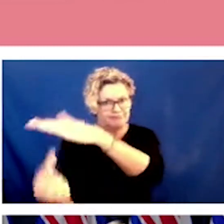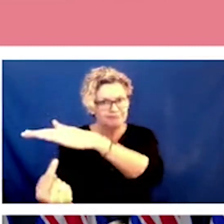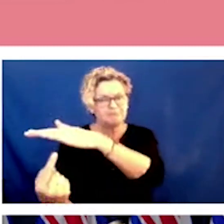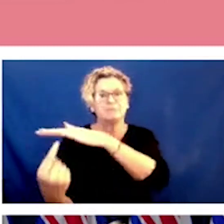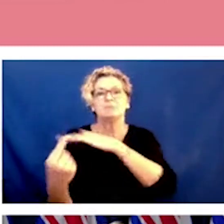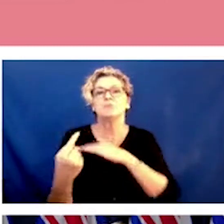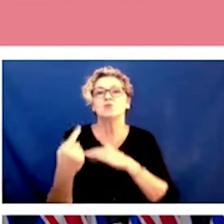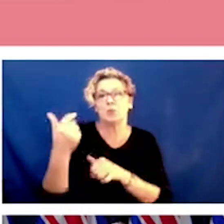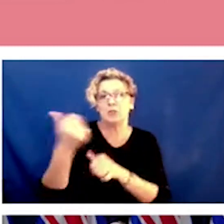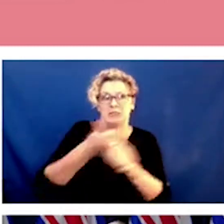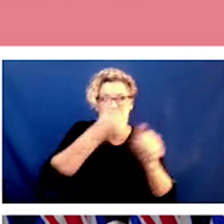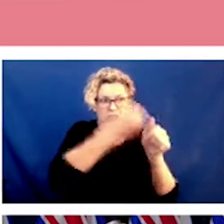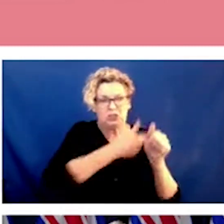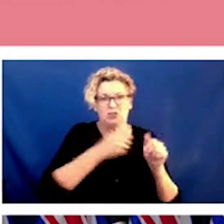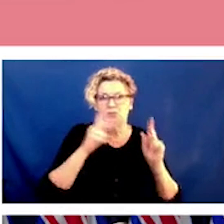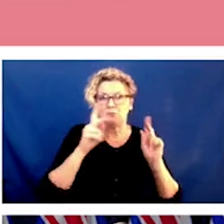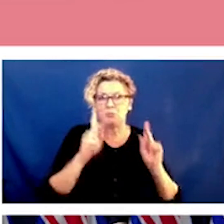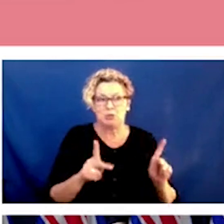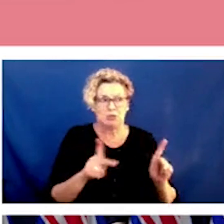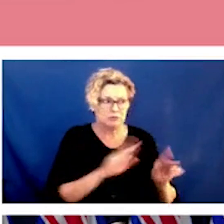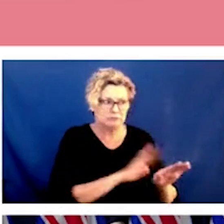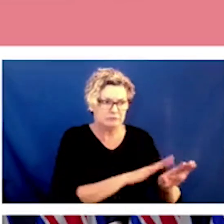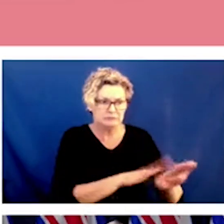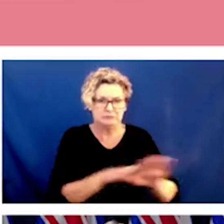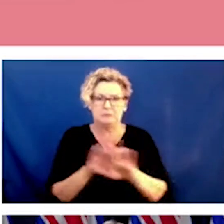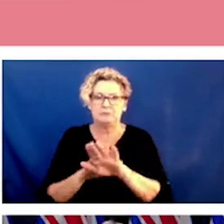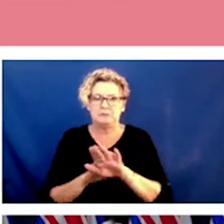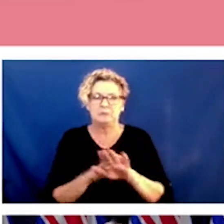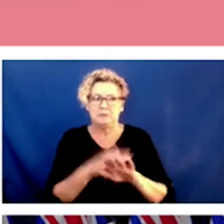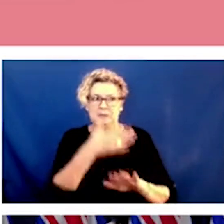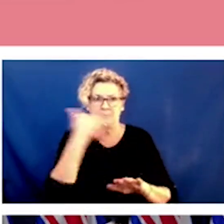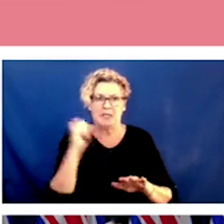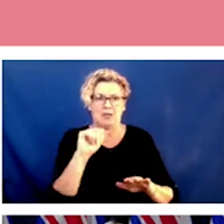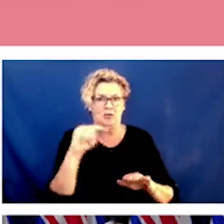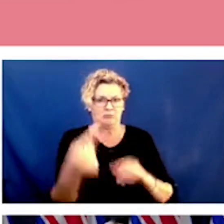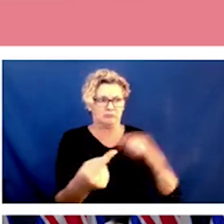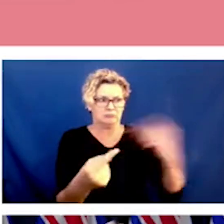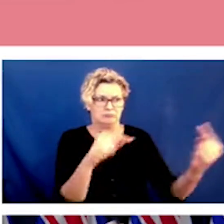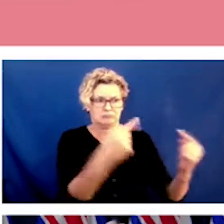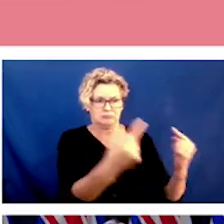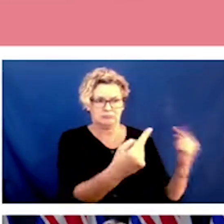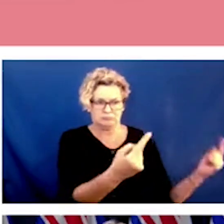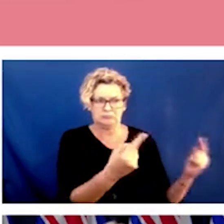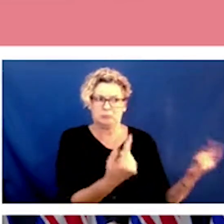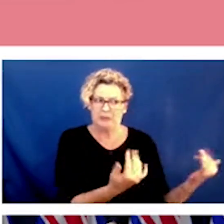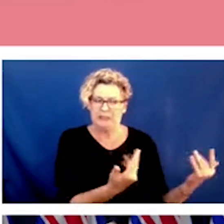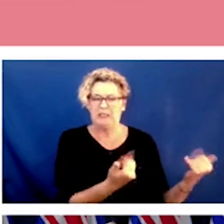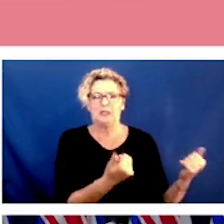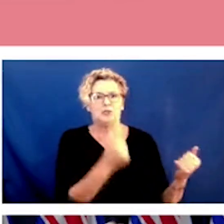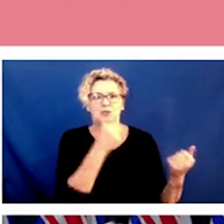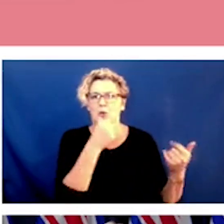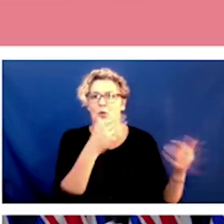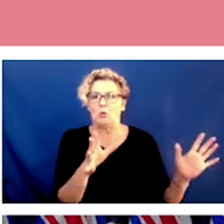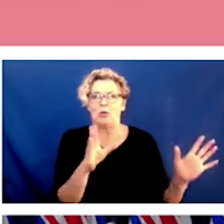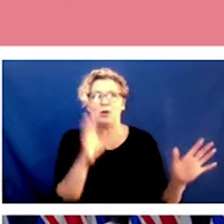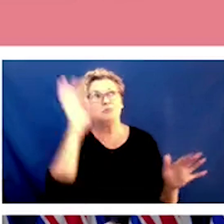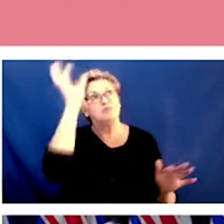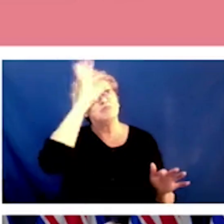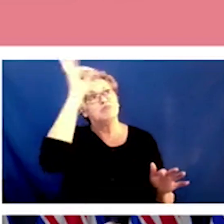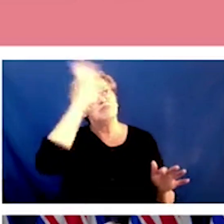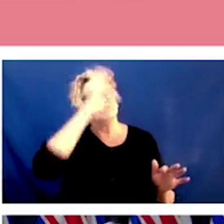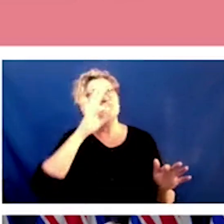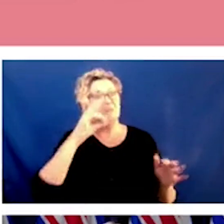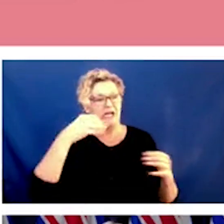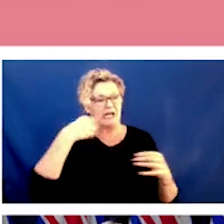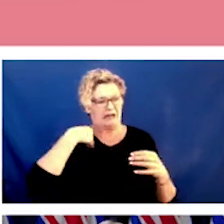health has been working very carefully with every single case to identify the exposure events, to make sure that people who have